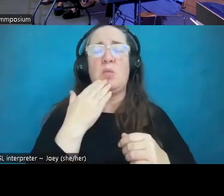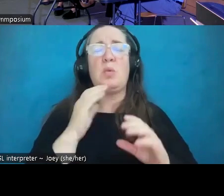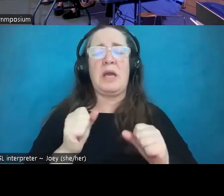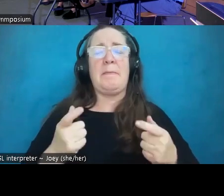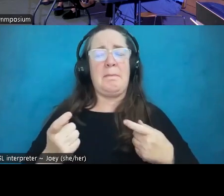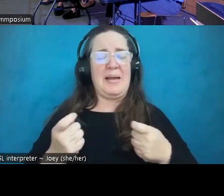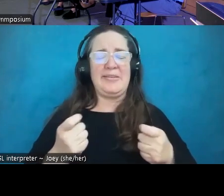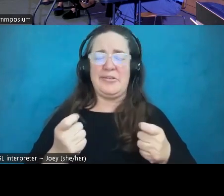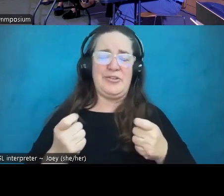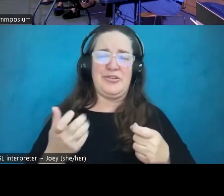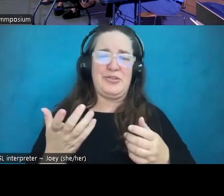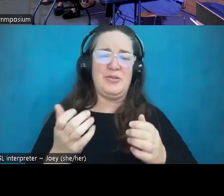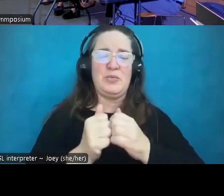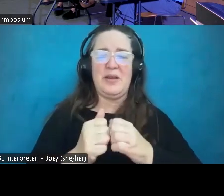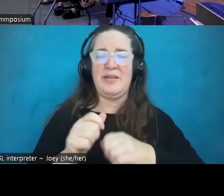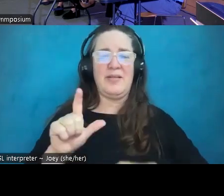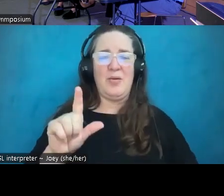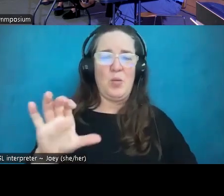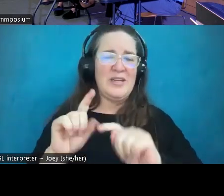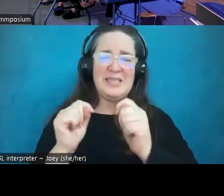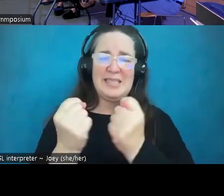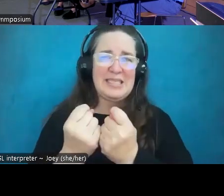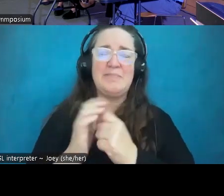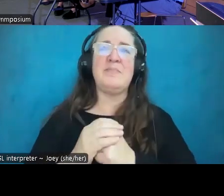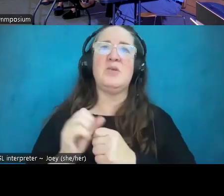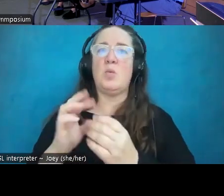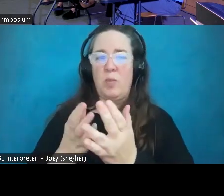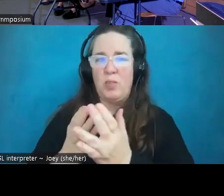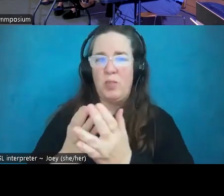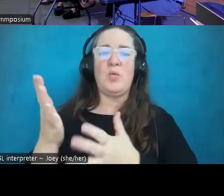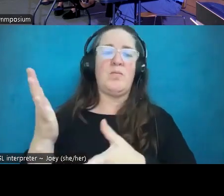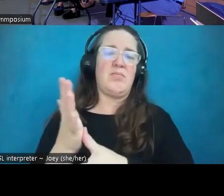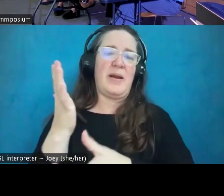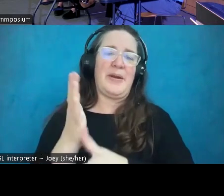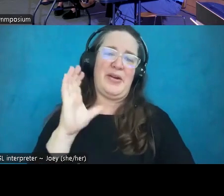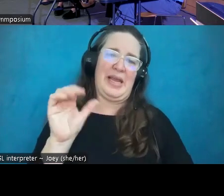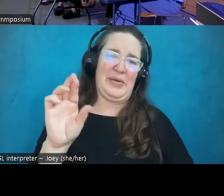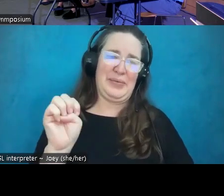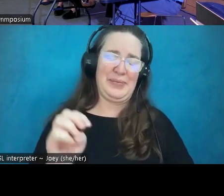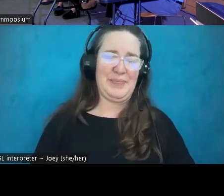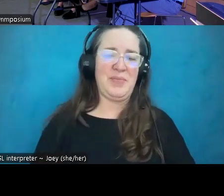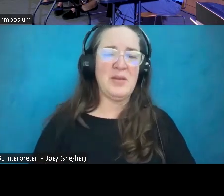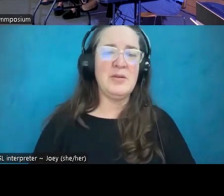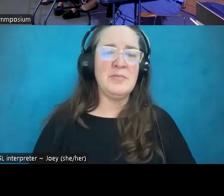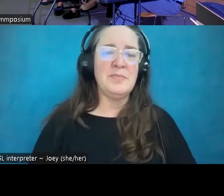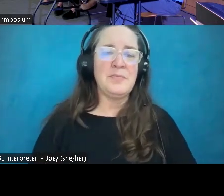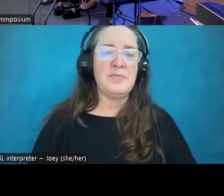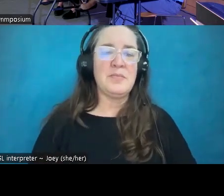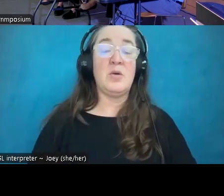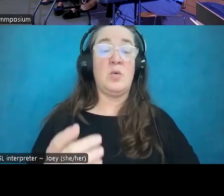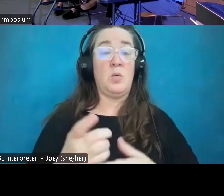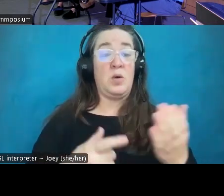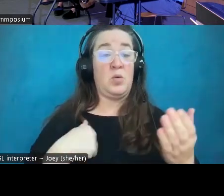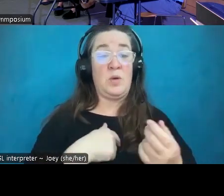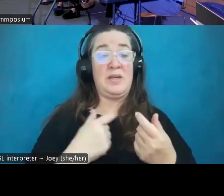with either a long COVID team or through primary care. So part of what we're trying to do is to you make